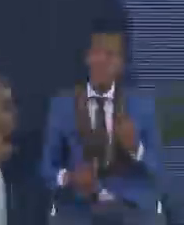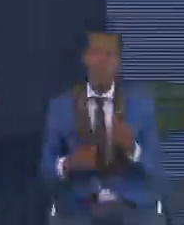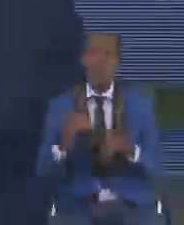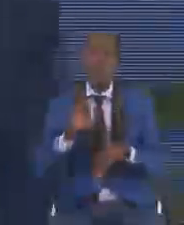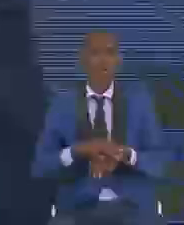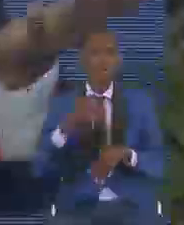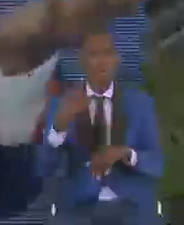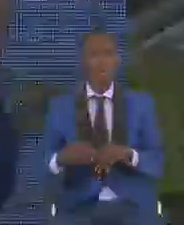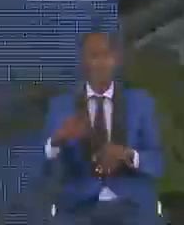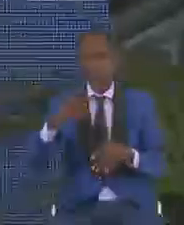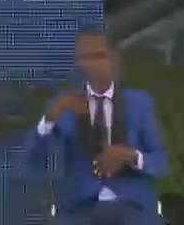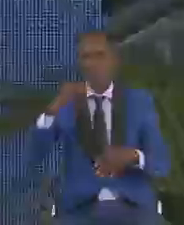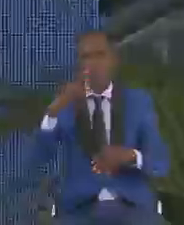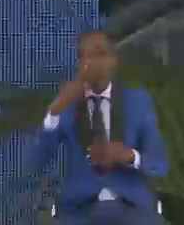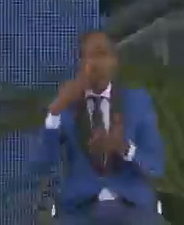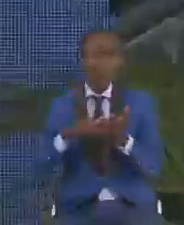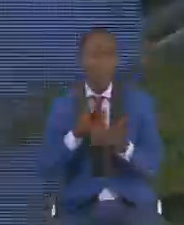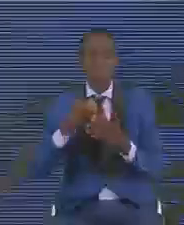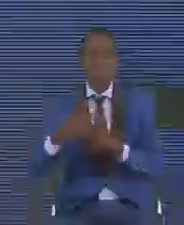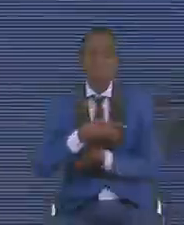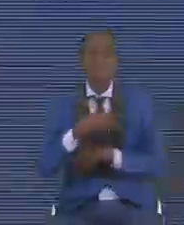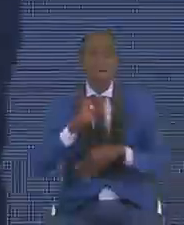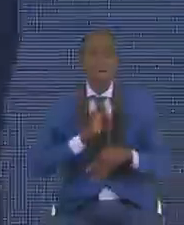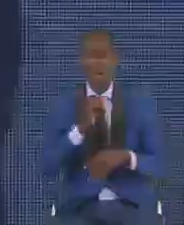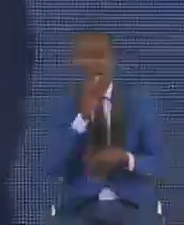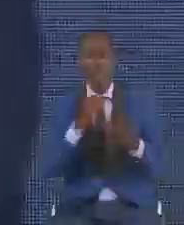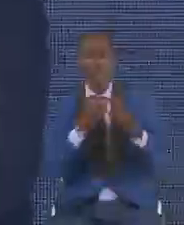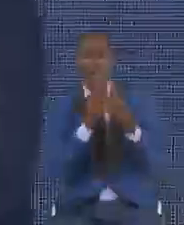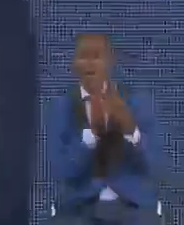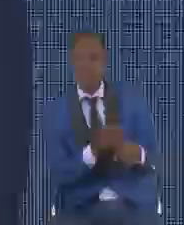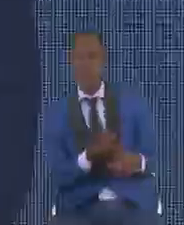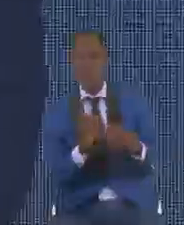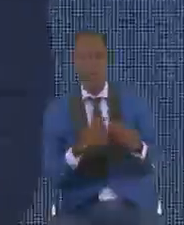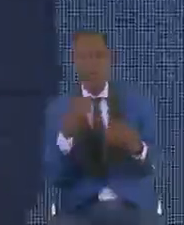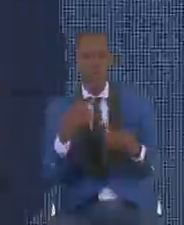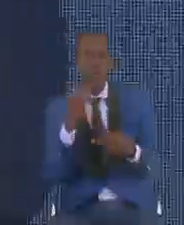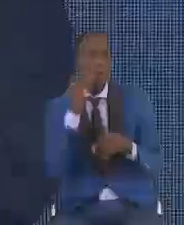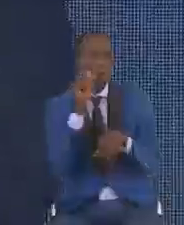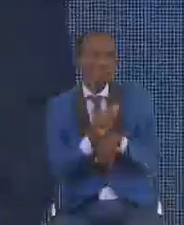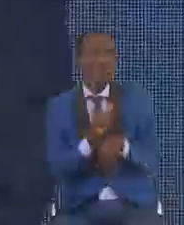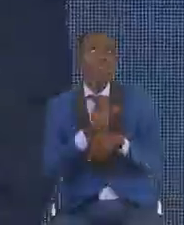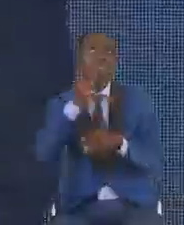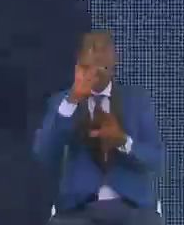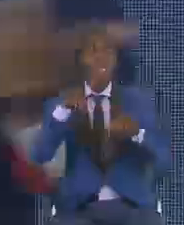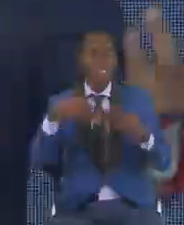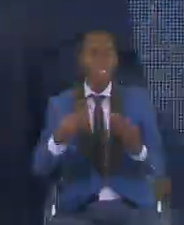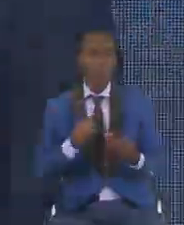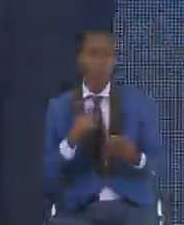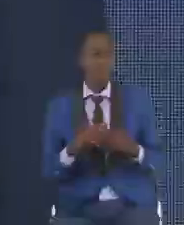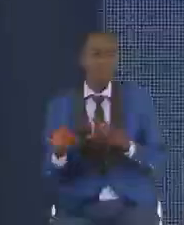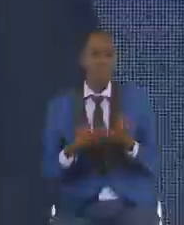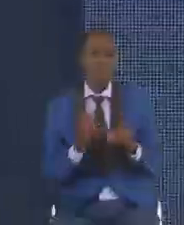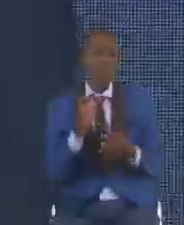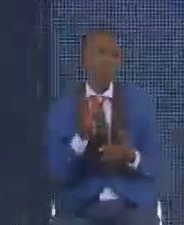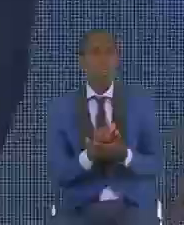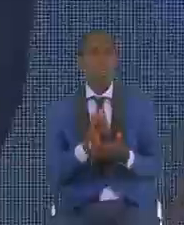reckoning day, I will have to answer to the assignment he gave me to do, so that I